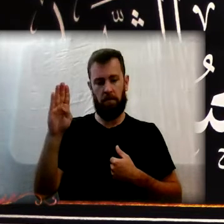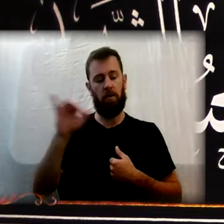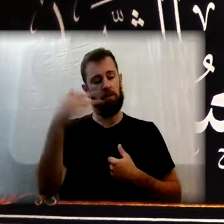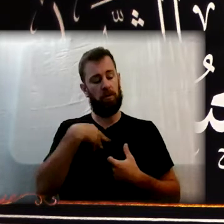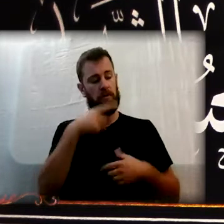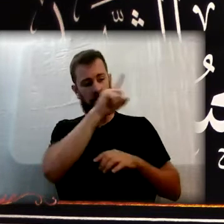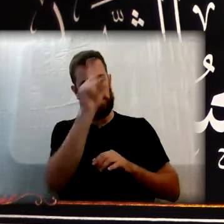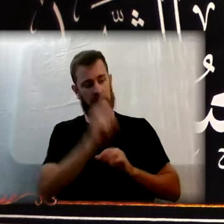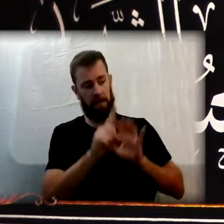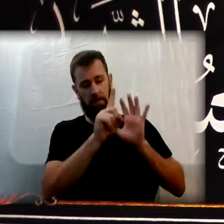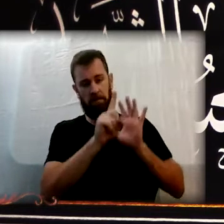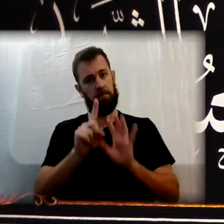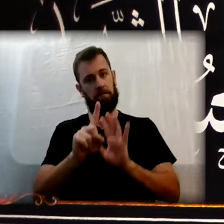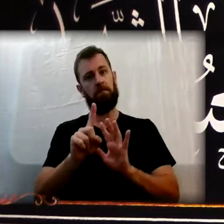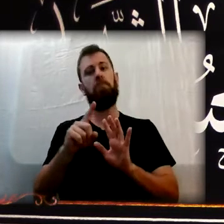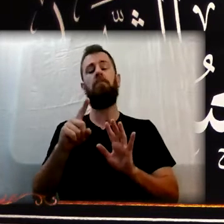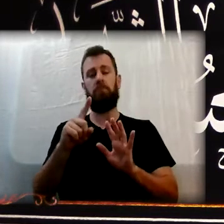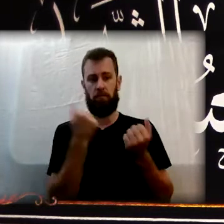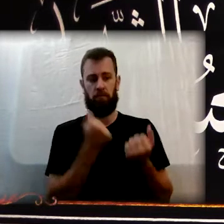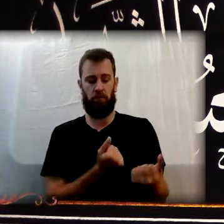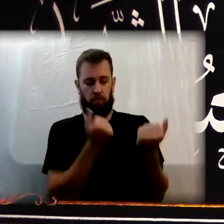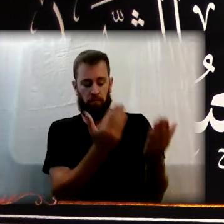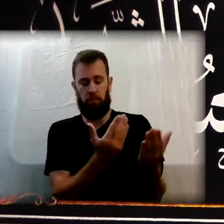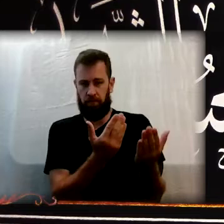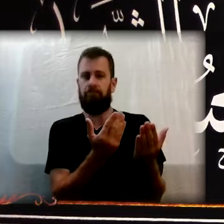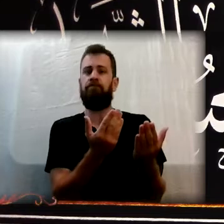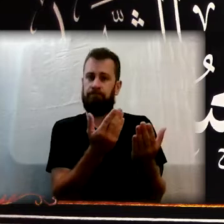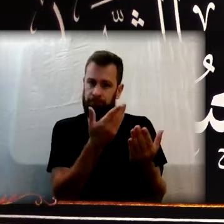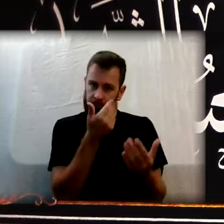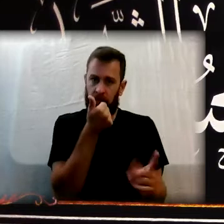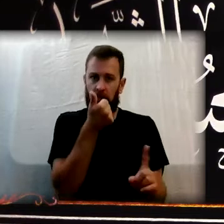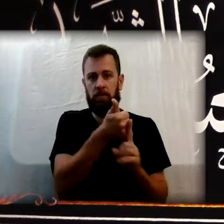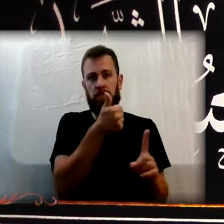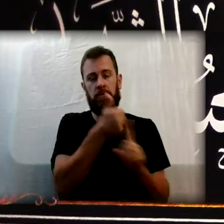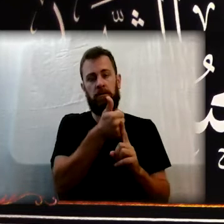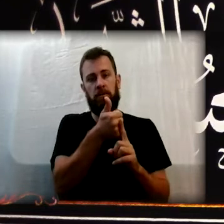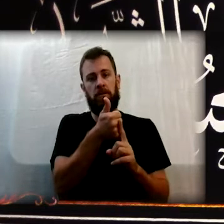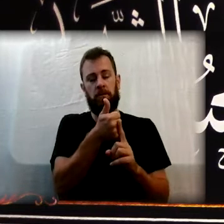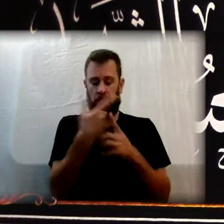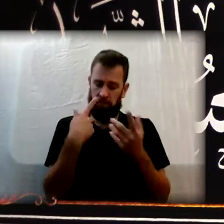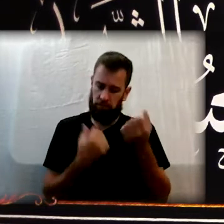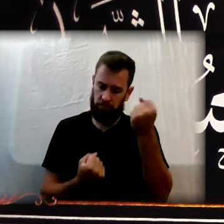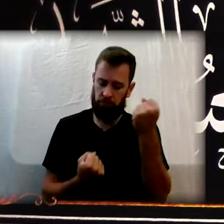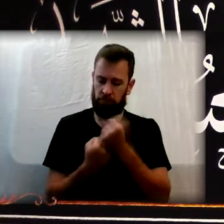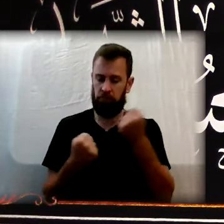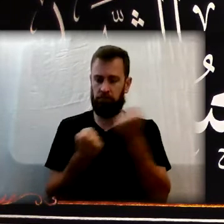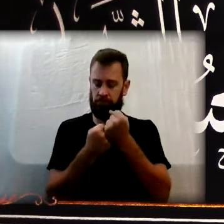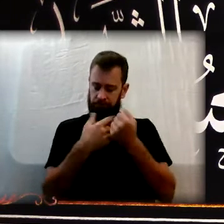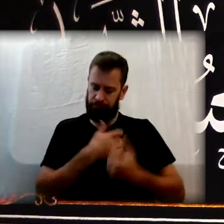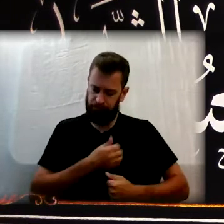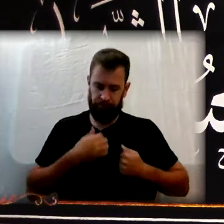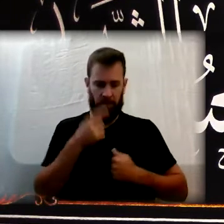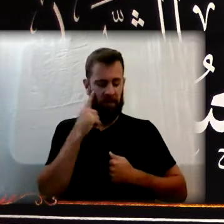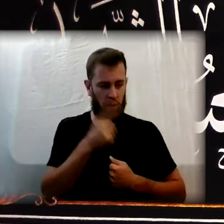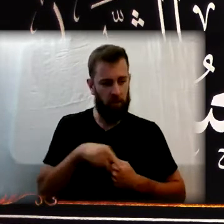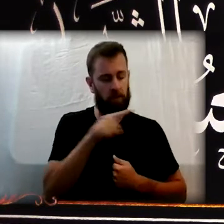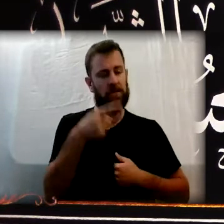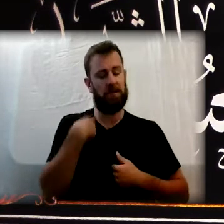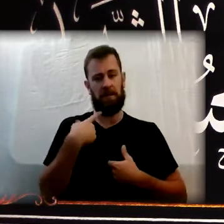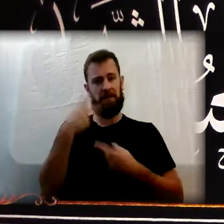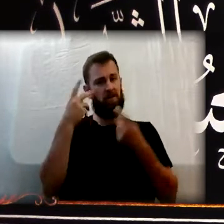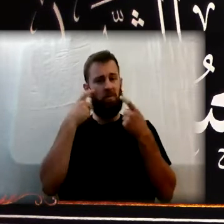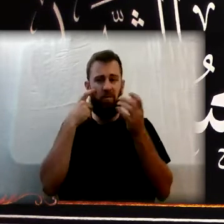Zainab Kubra was given the title of Ummul Masaib because of all the musiba that she saw and she